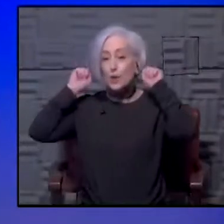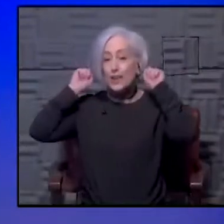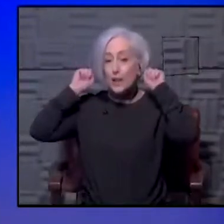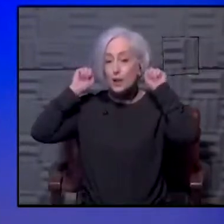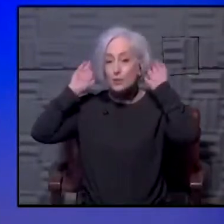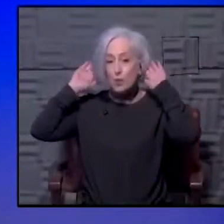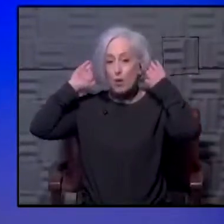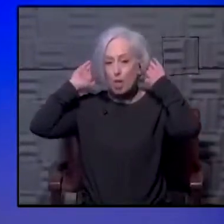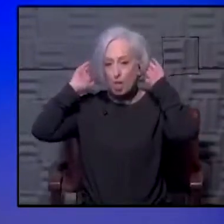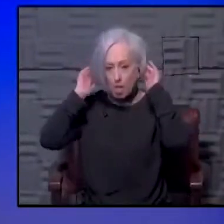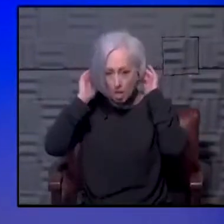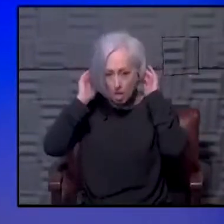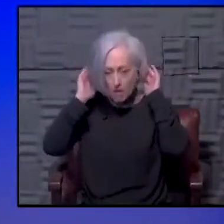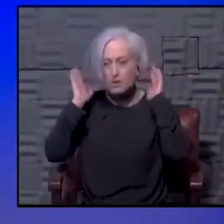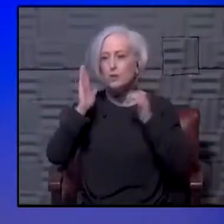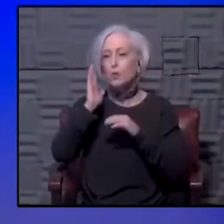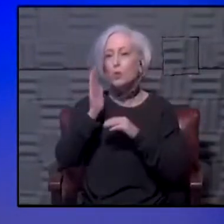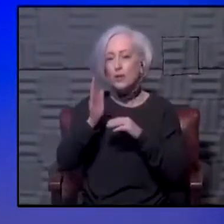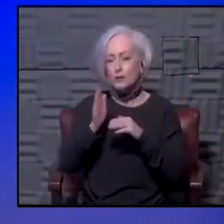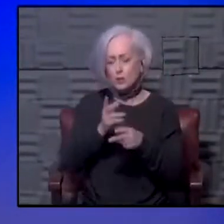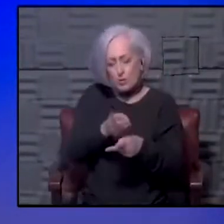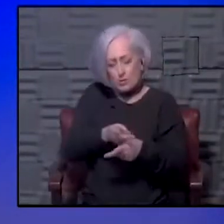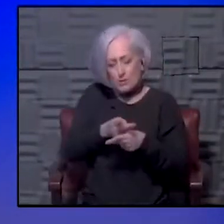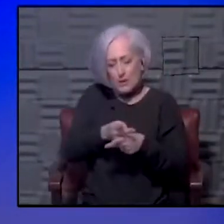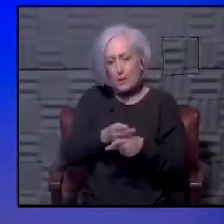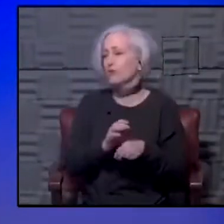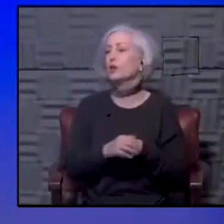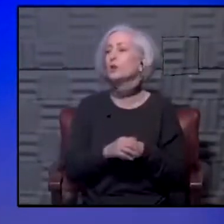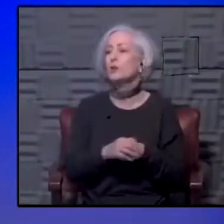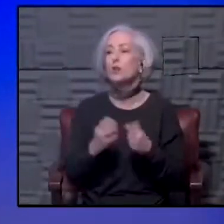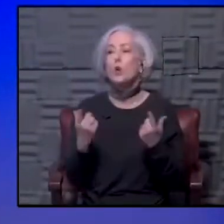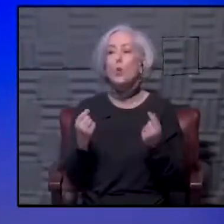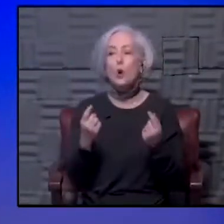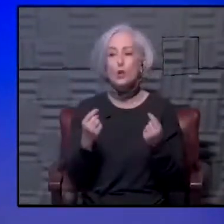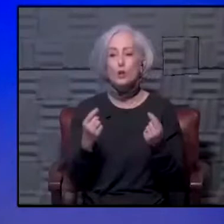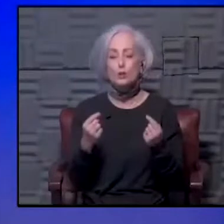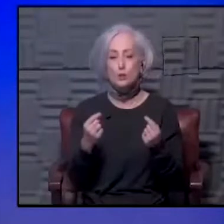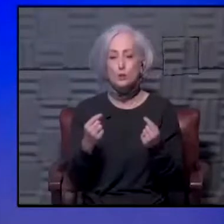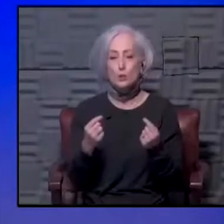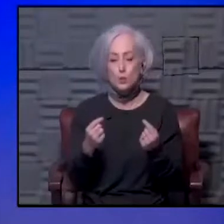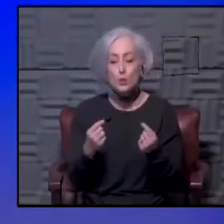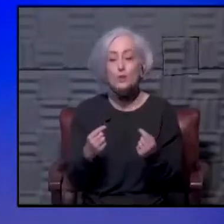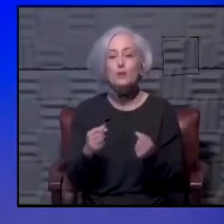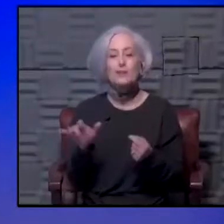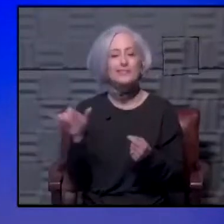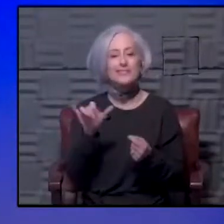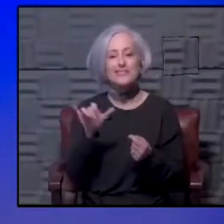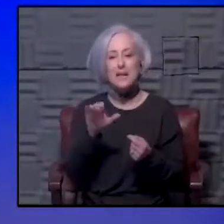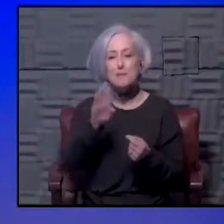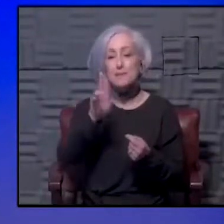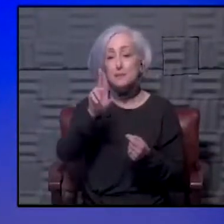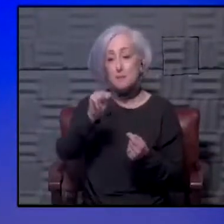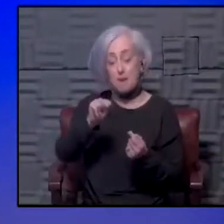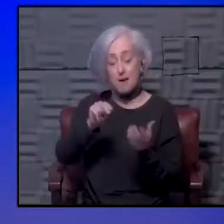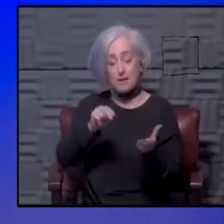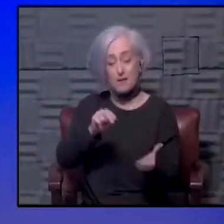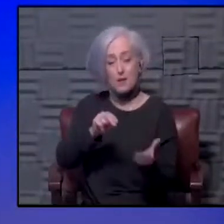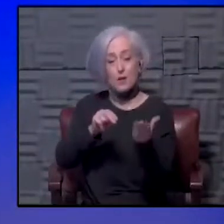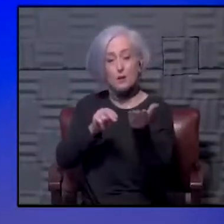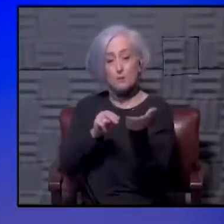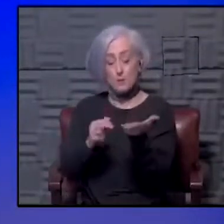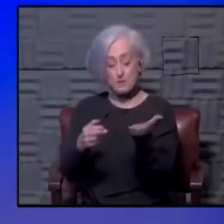better. So basically, you just fold your mask, kind of like a hot dog bun. You get the